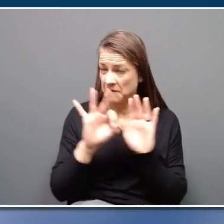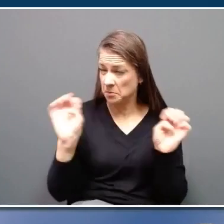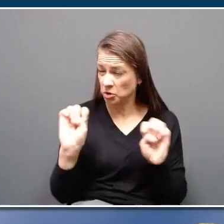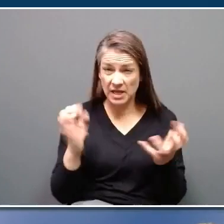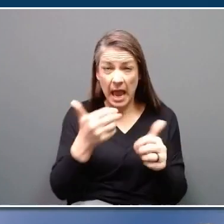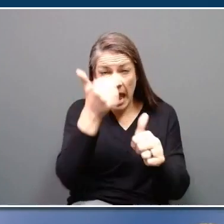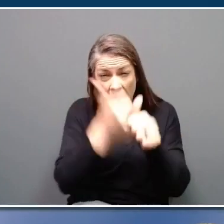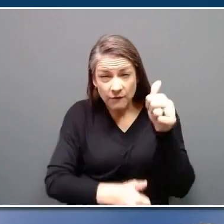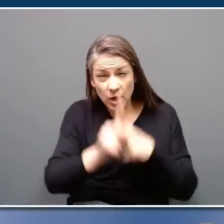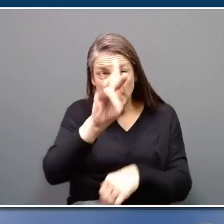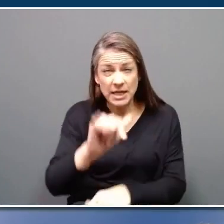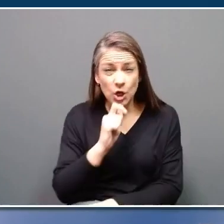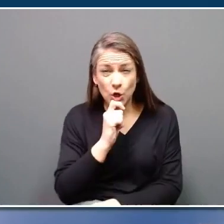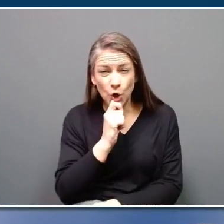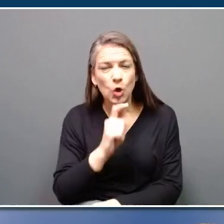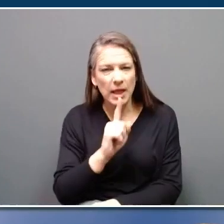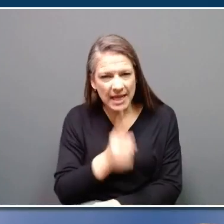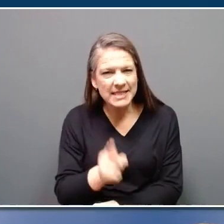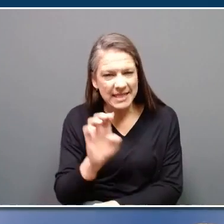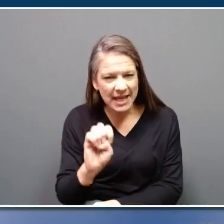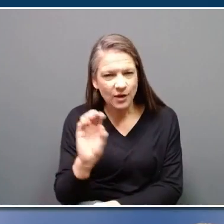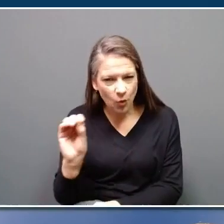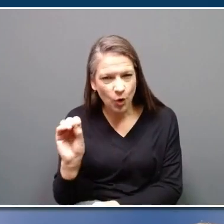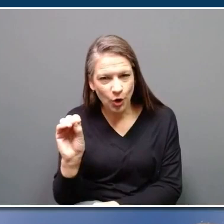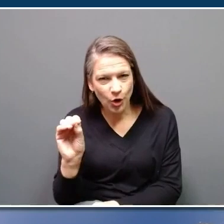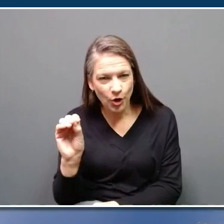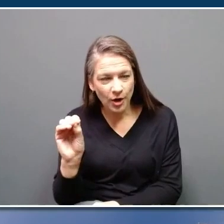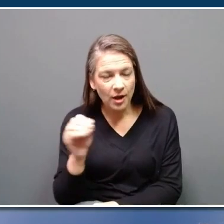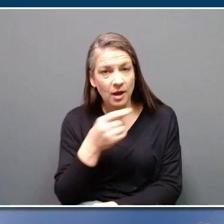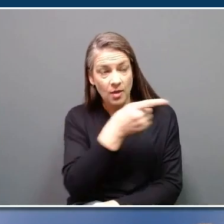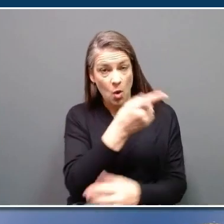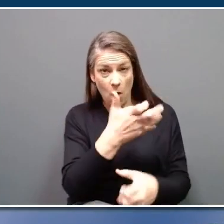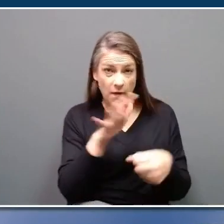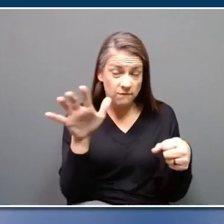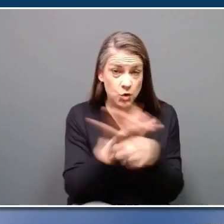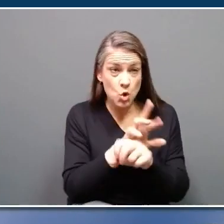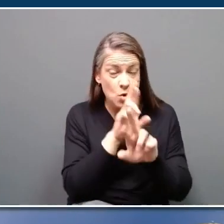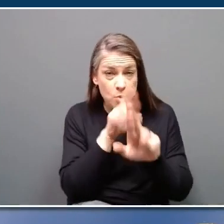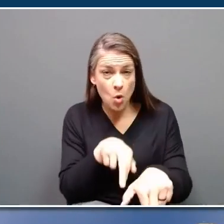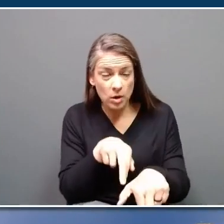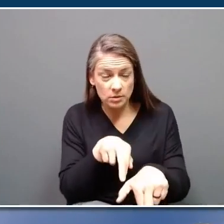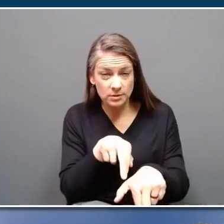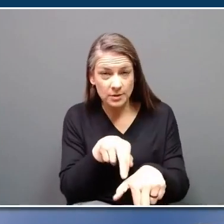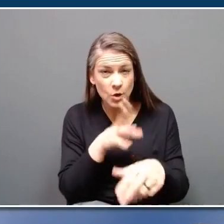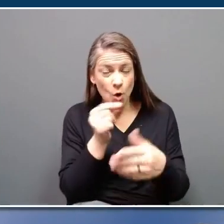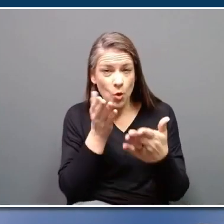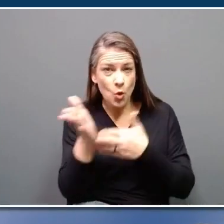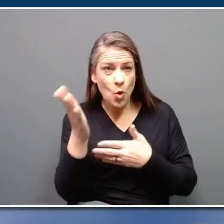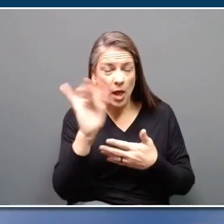Kentucky colonel is an executive order. In other words, they want a comprehensive report that goes through the reasons